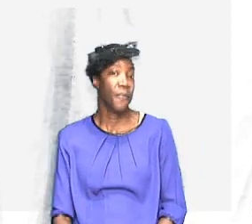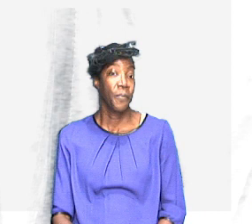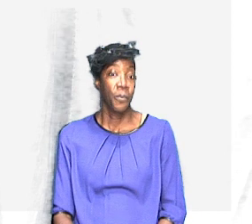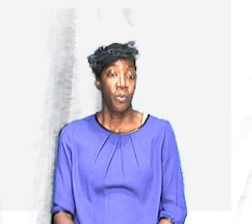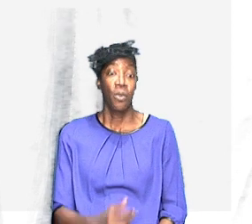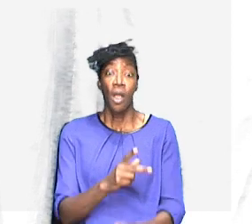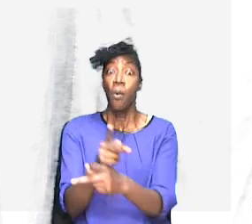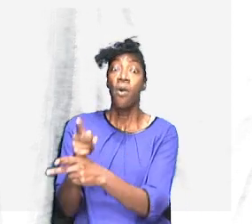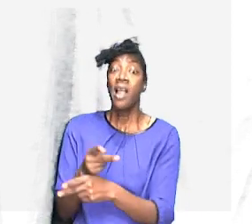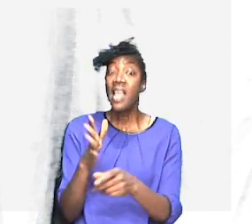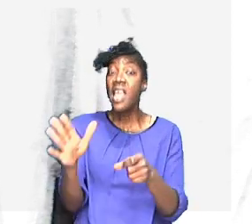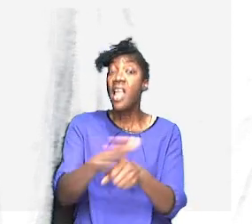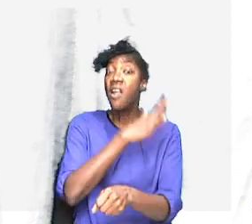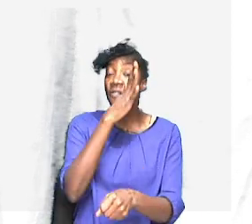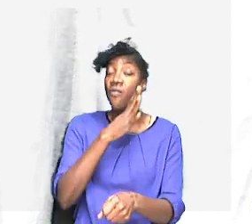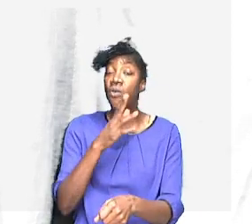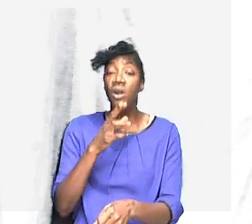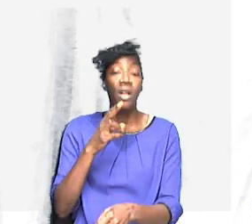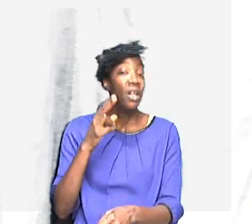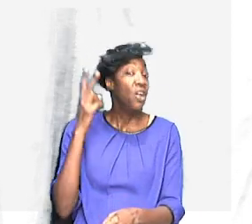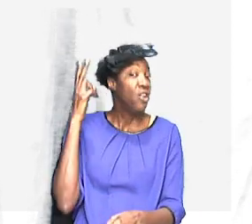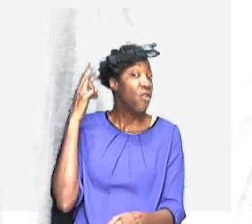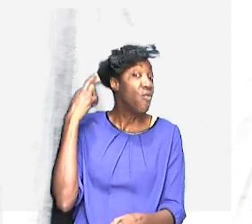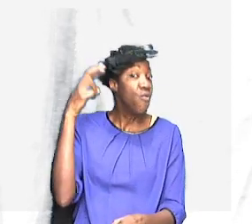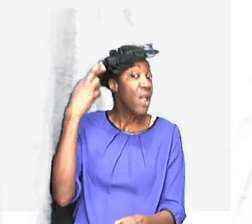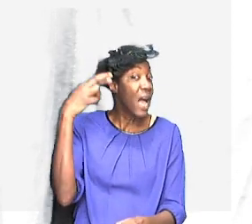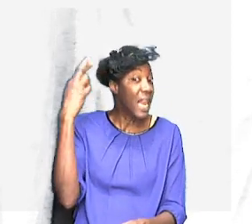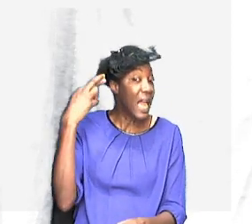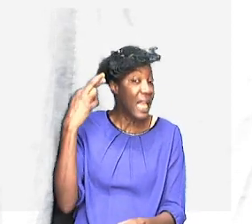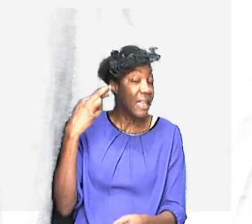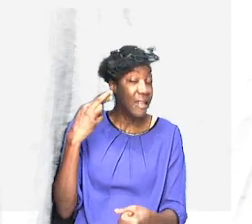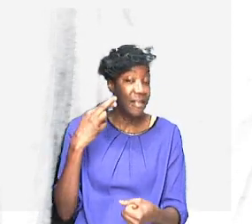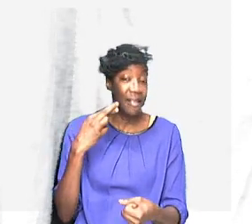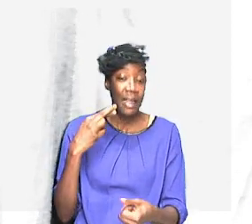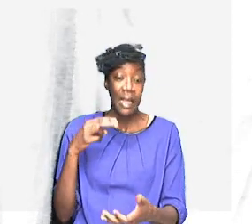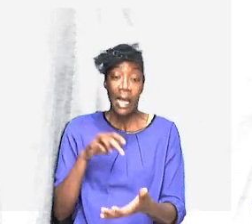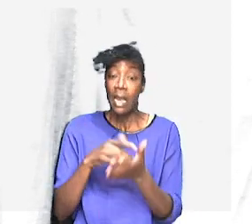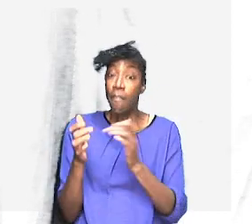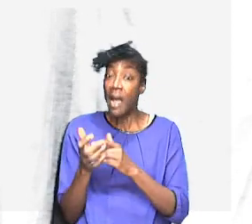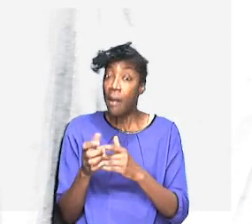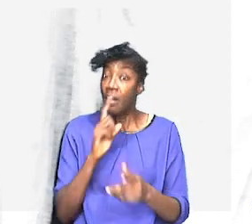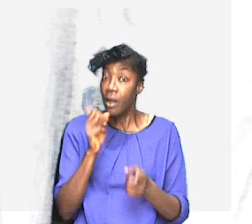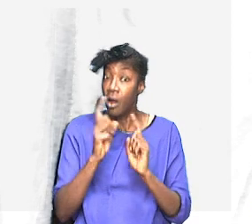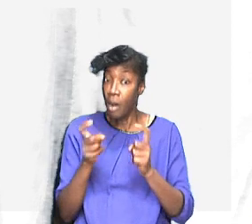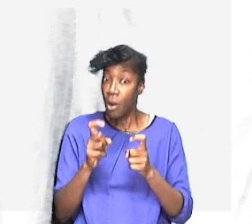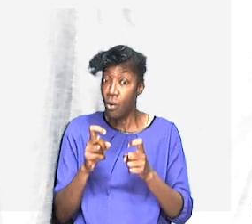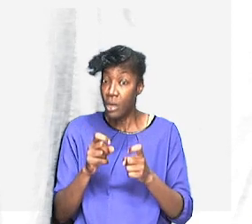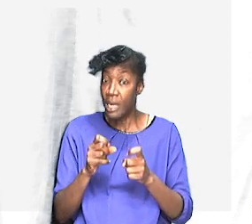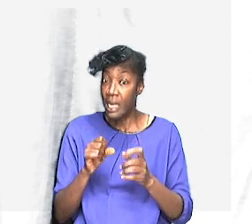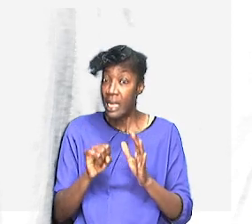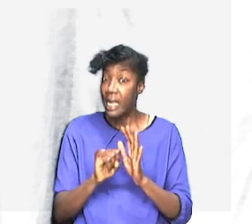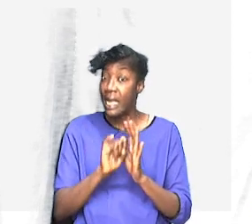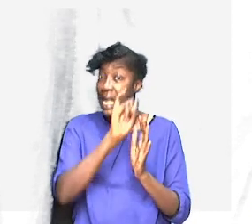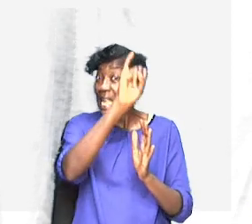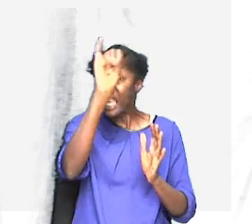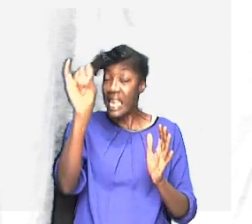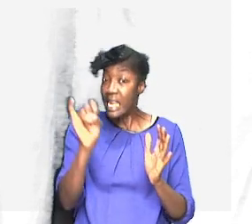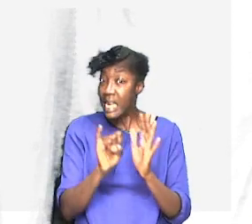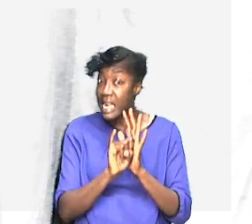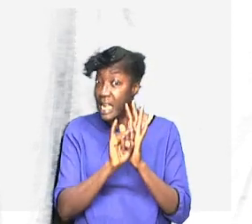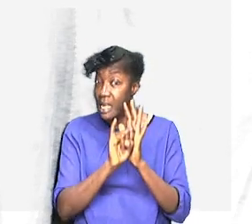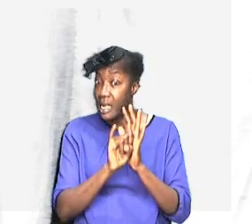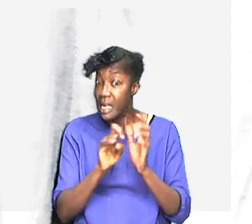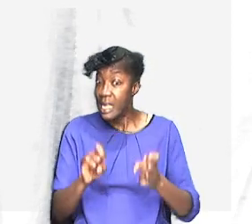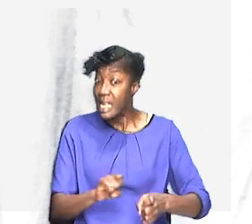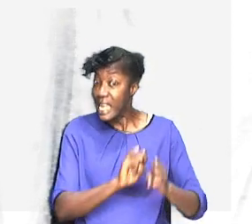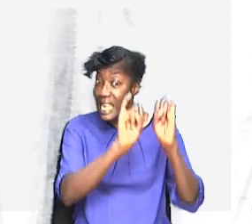careful to realize that the scripture uses the term iniquity and it uses the term sin. And we said there's a difference